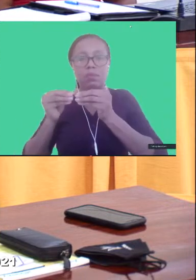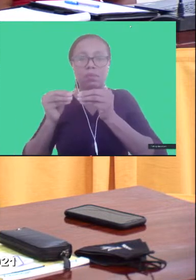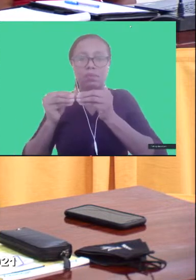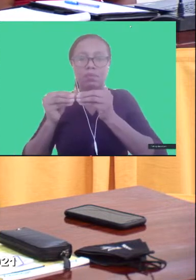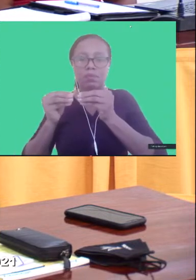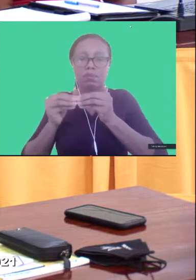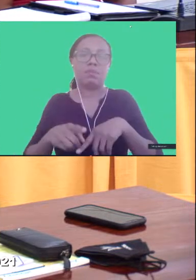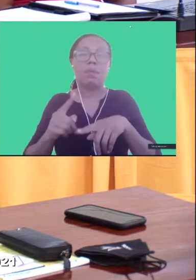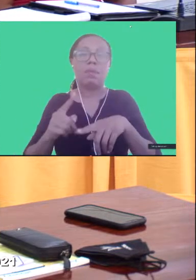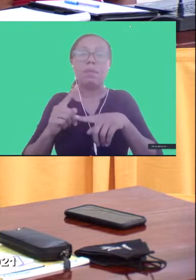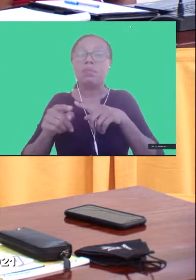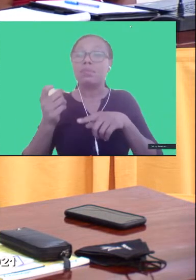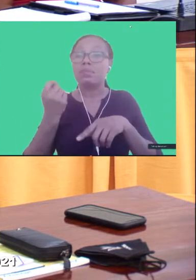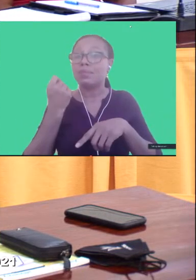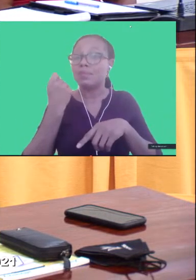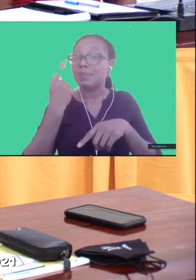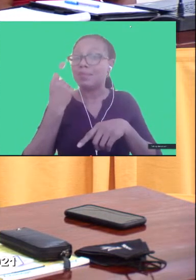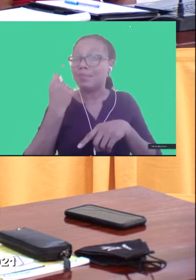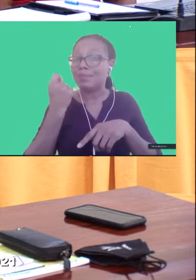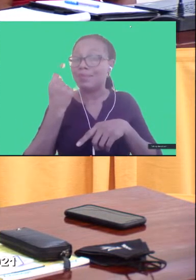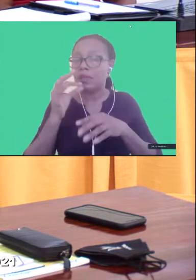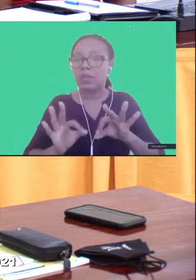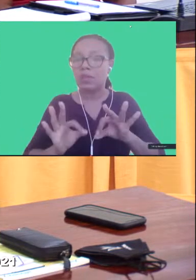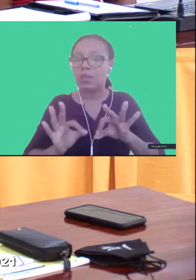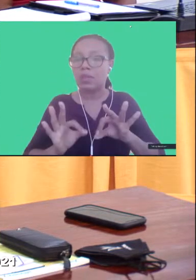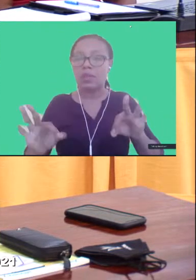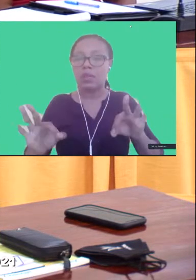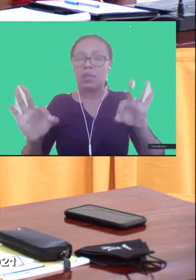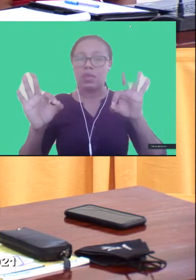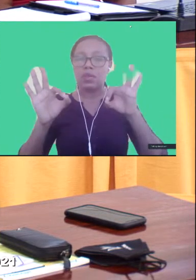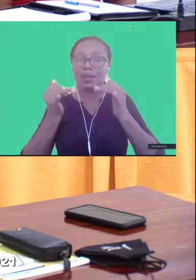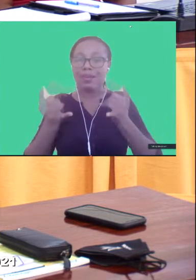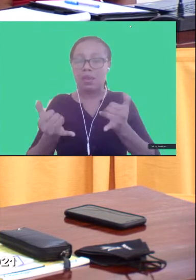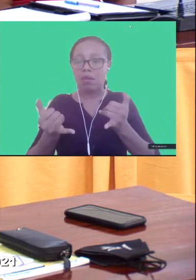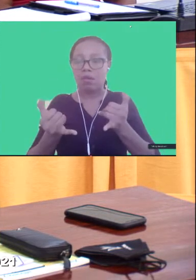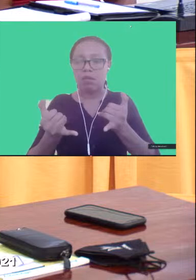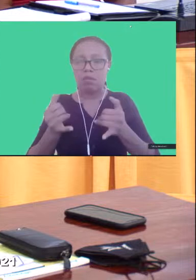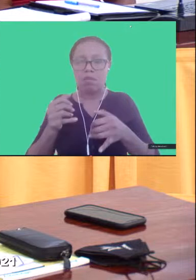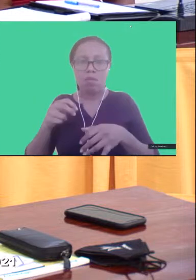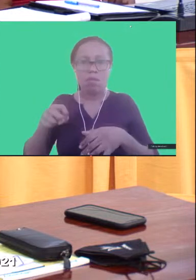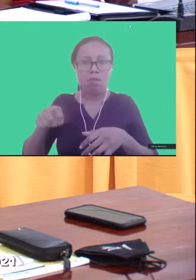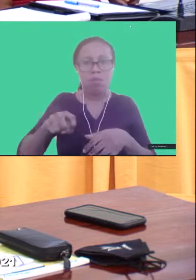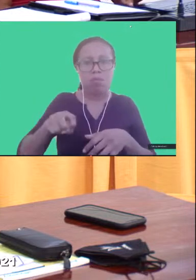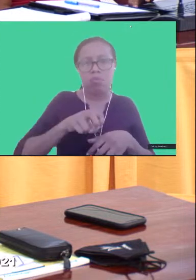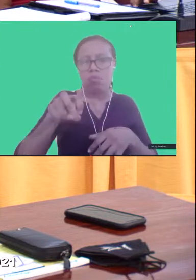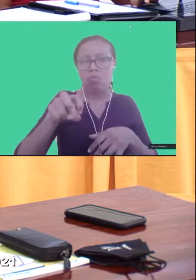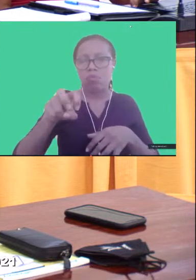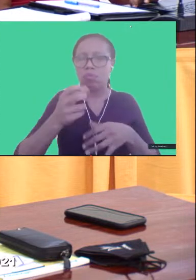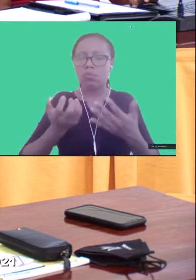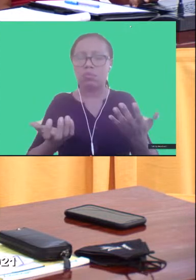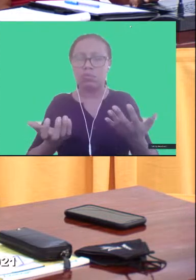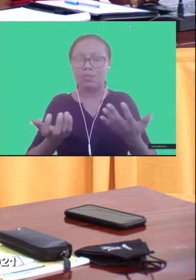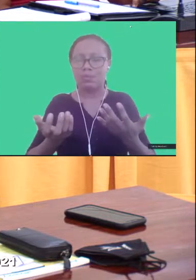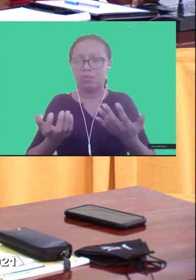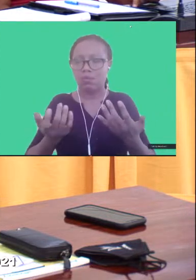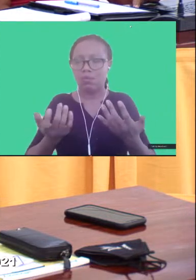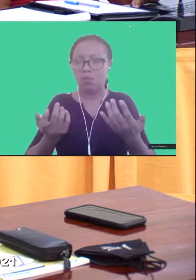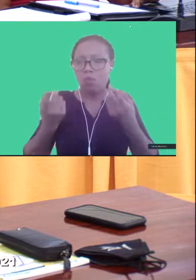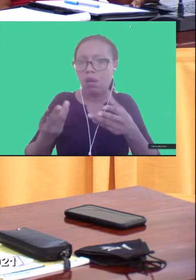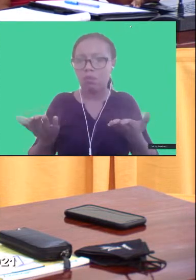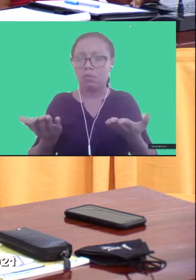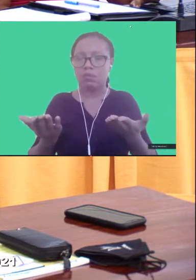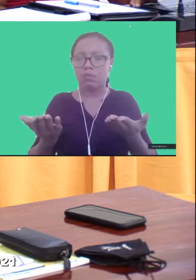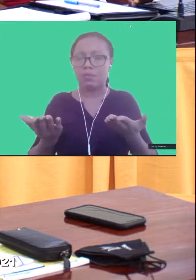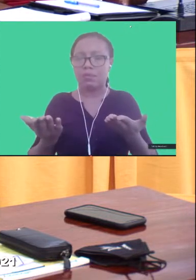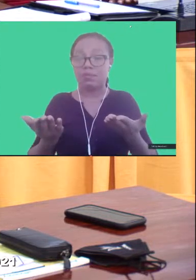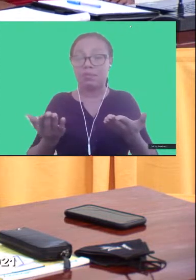is what happens with regard to transportation. And there, you will be pleased to know, as Minister of the Environment, that e-mobility is at the forefront